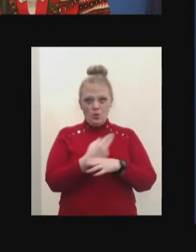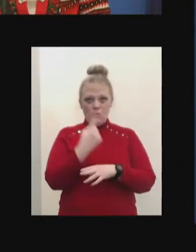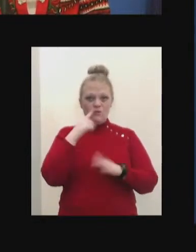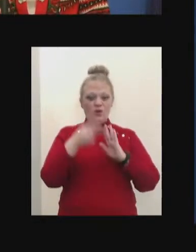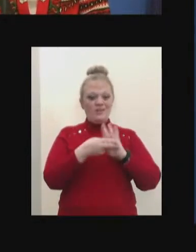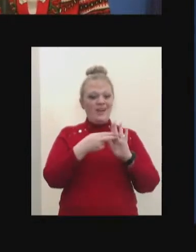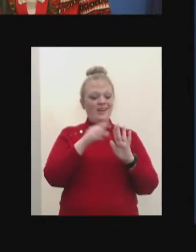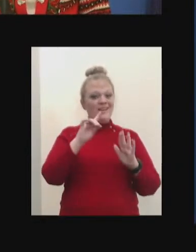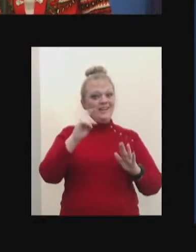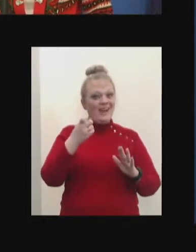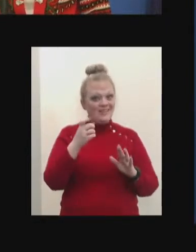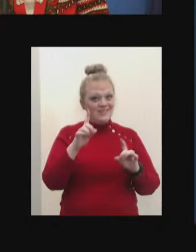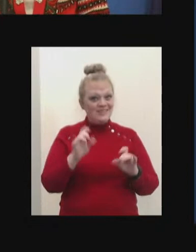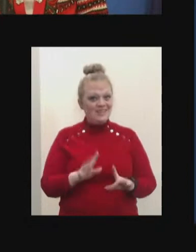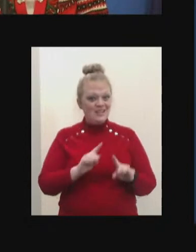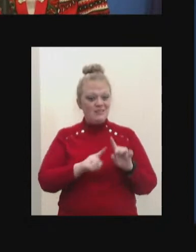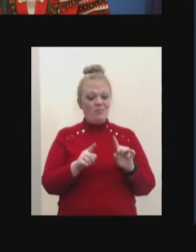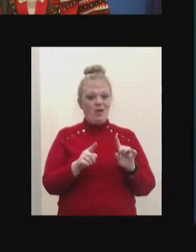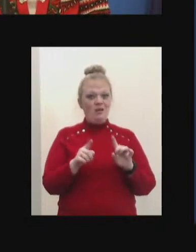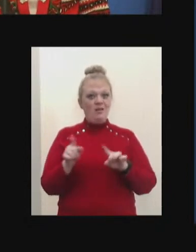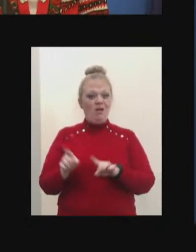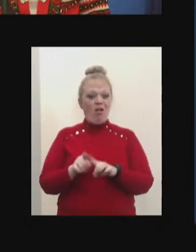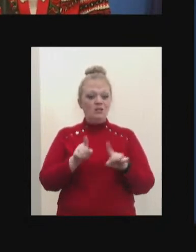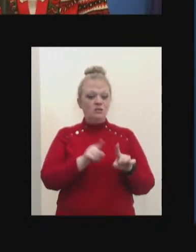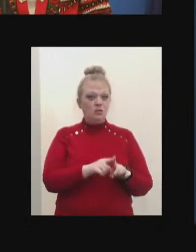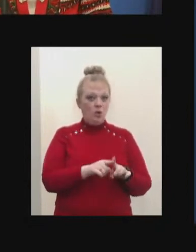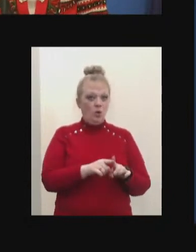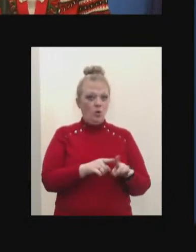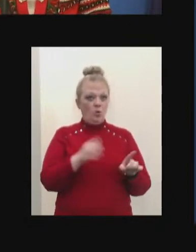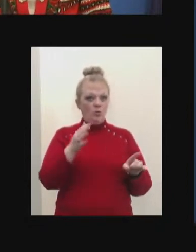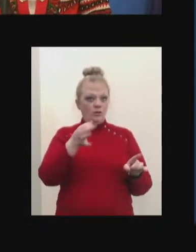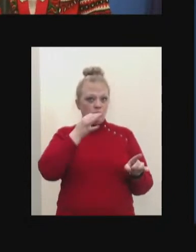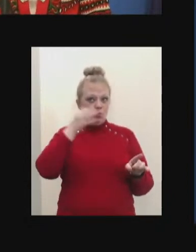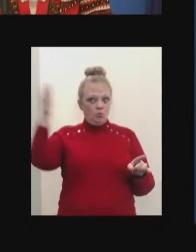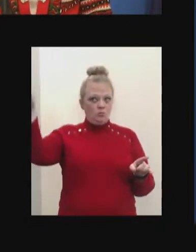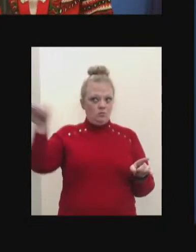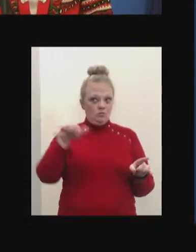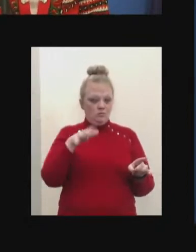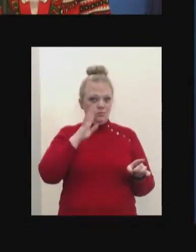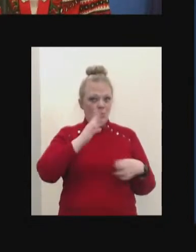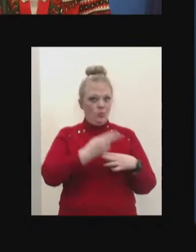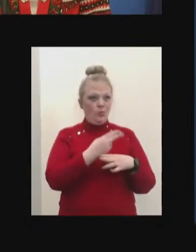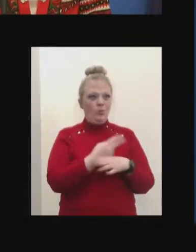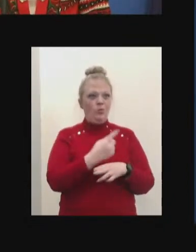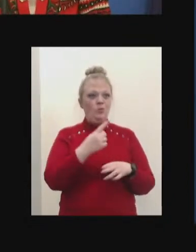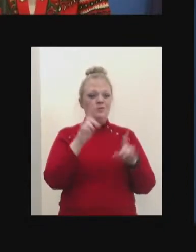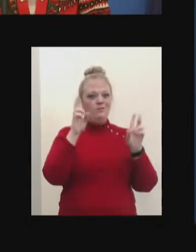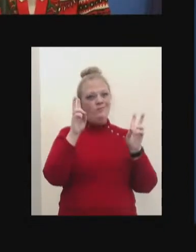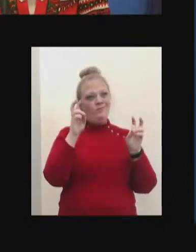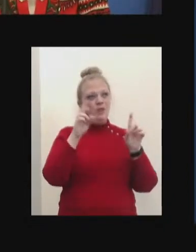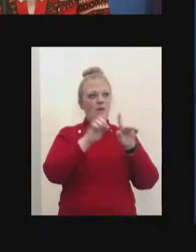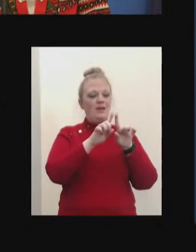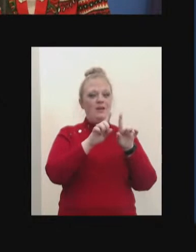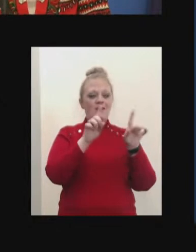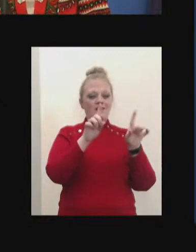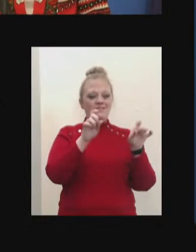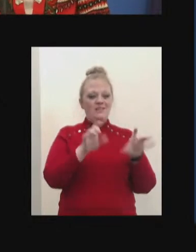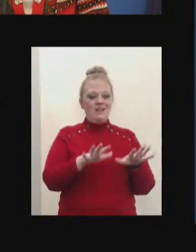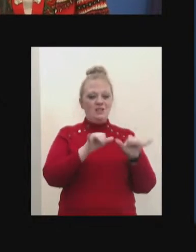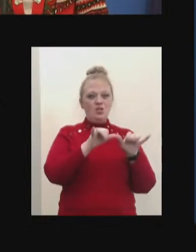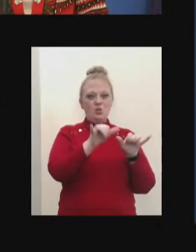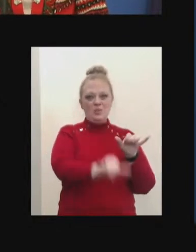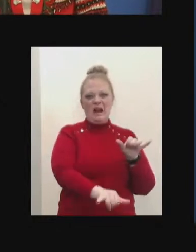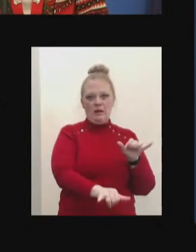testing, but these tests that are going to be coming to us in the future will be able to use for test to stay. So we'll share